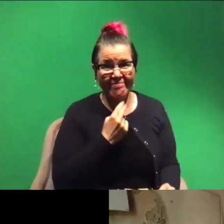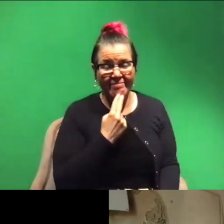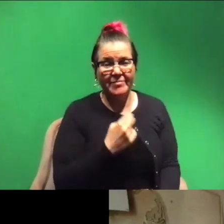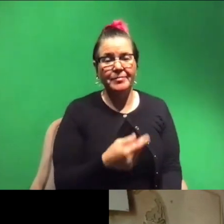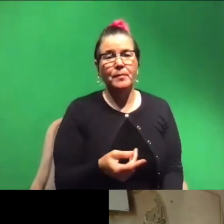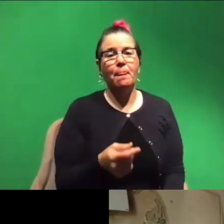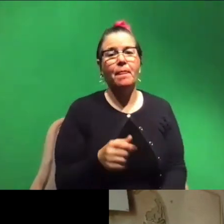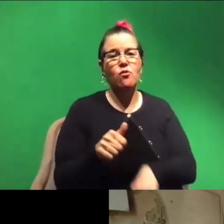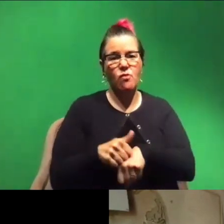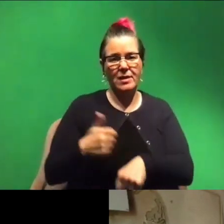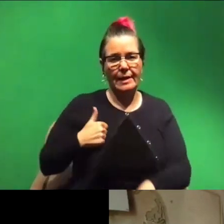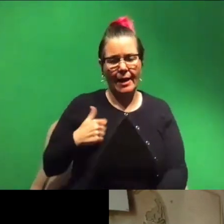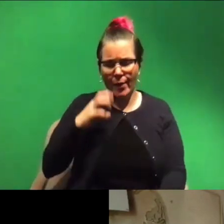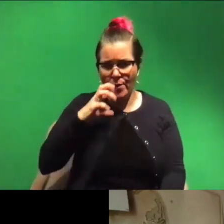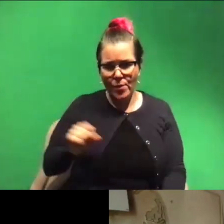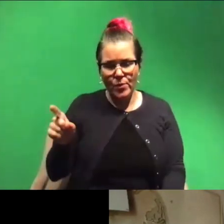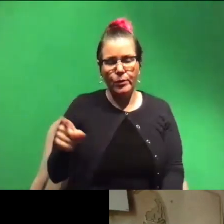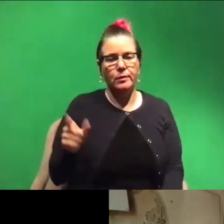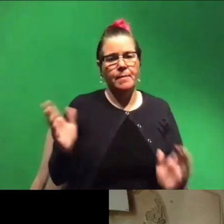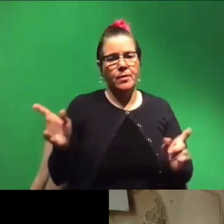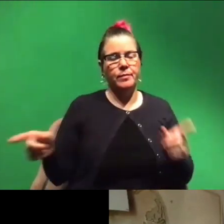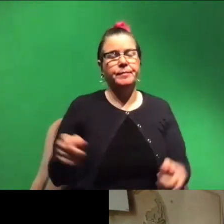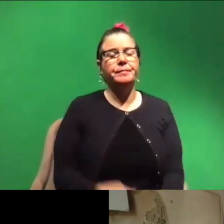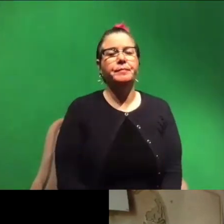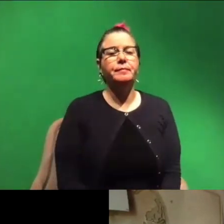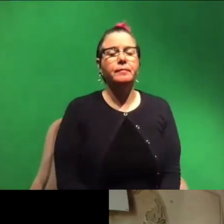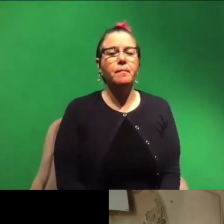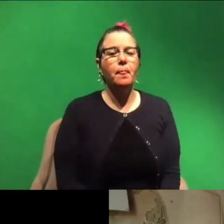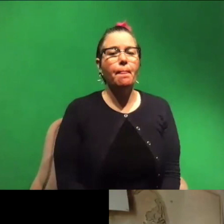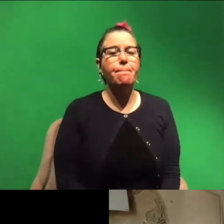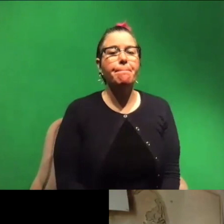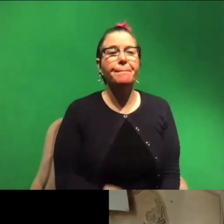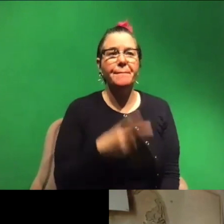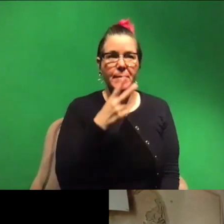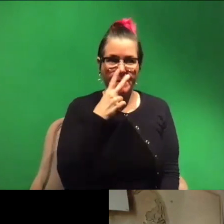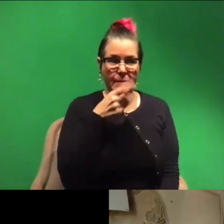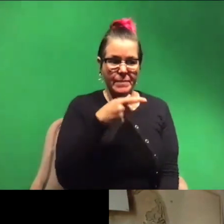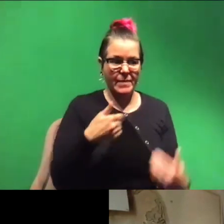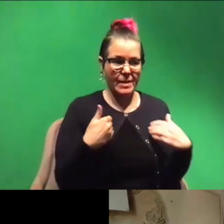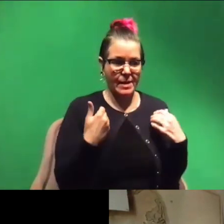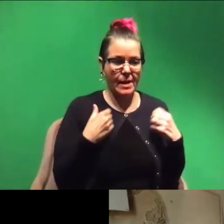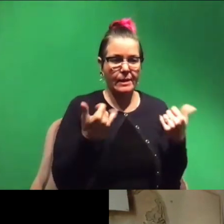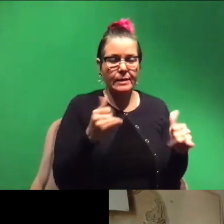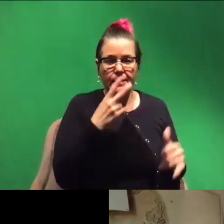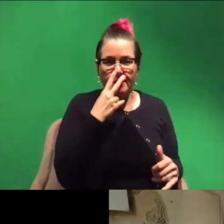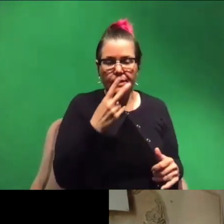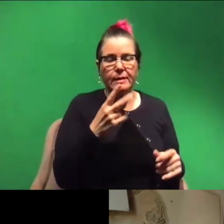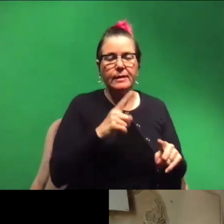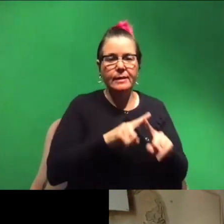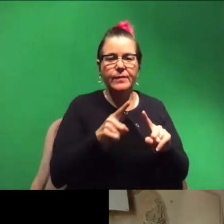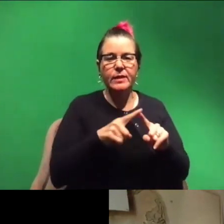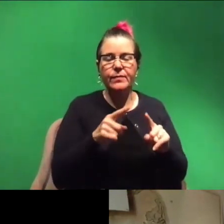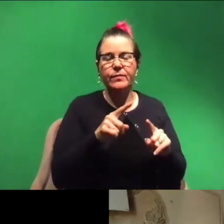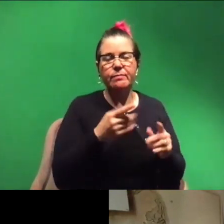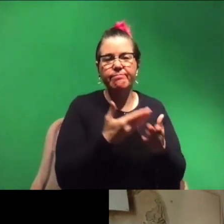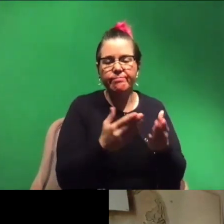in Canada are really old. And because you see them when they're really young, you still get to see all of these features. So I think they're